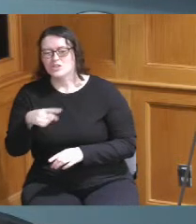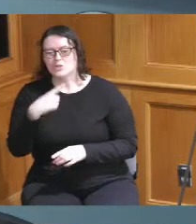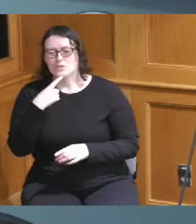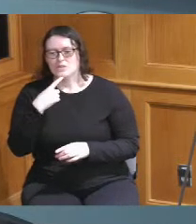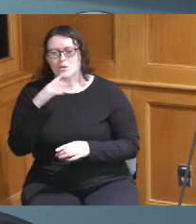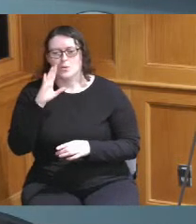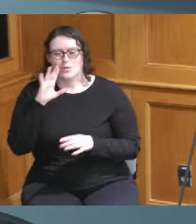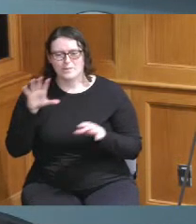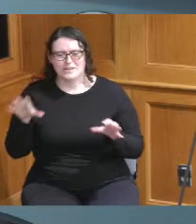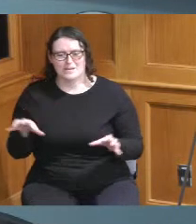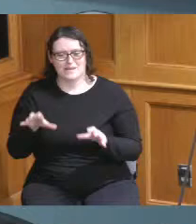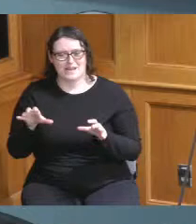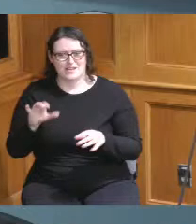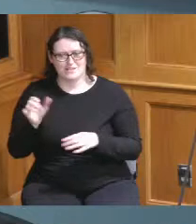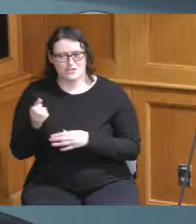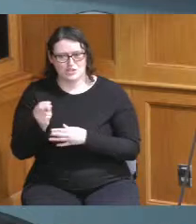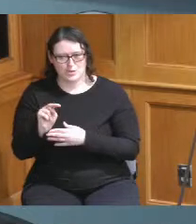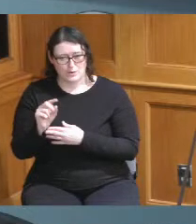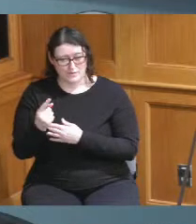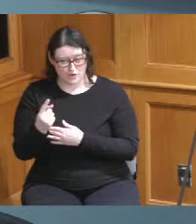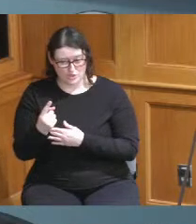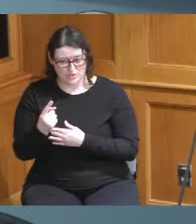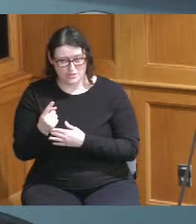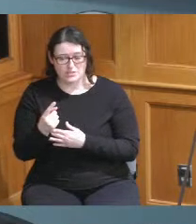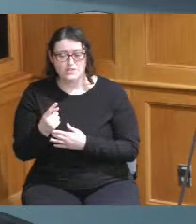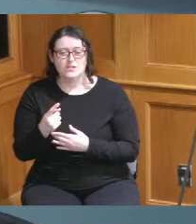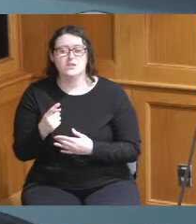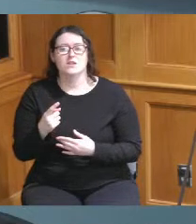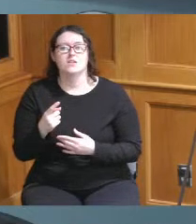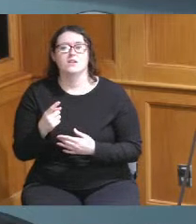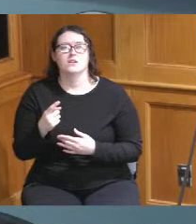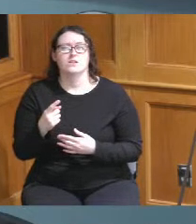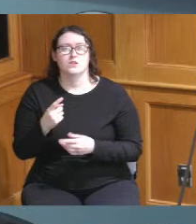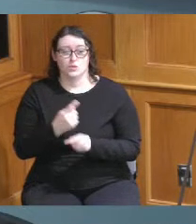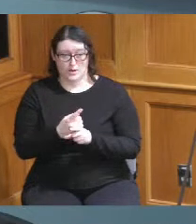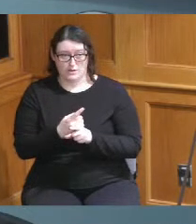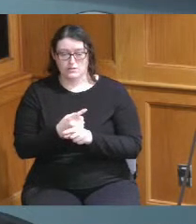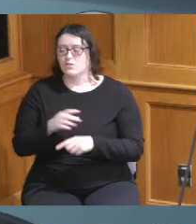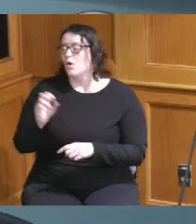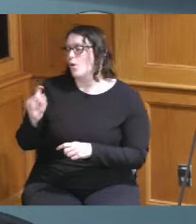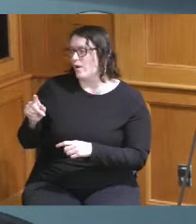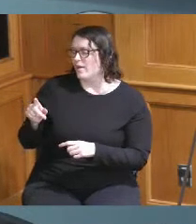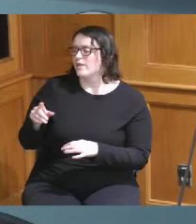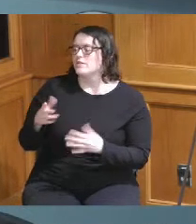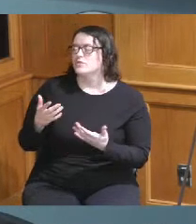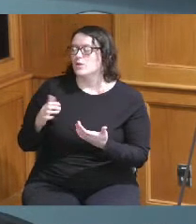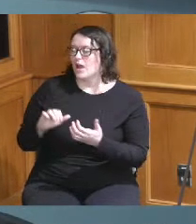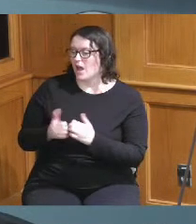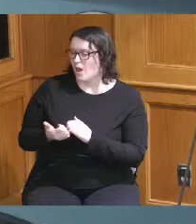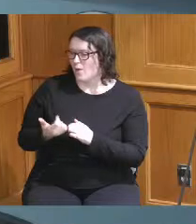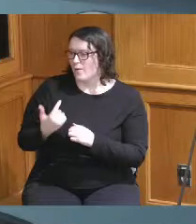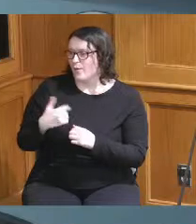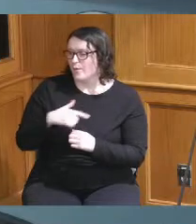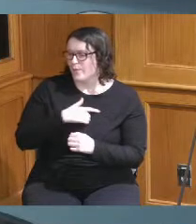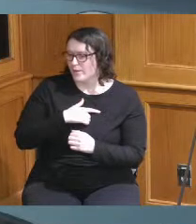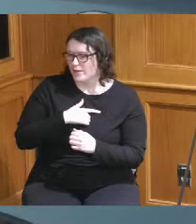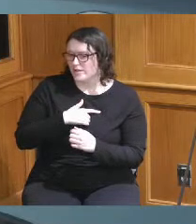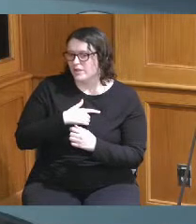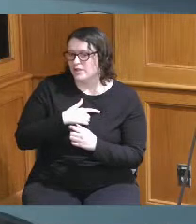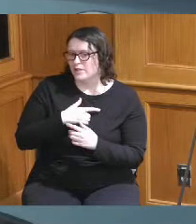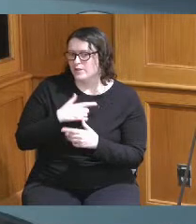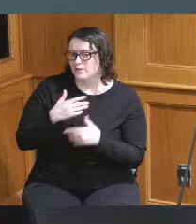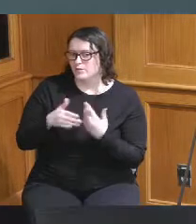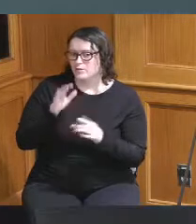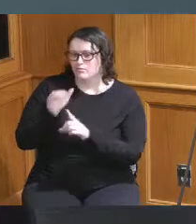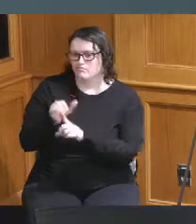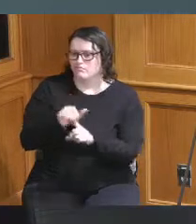go active the 1st of January, so, correct? Correct. Okay, so how are we going about notifying the people that